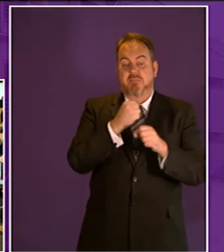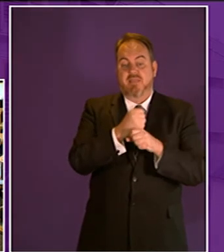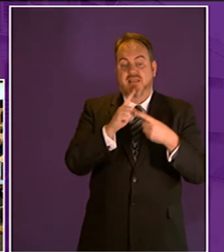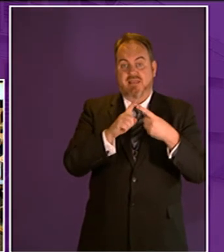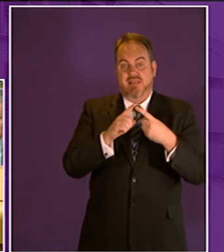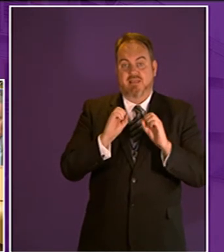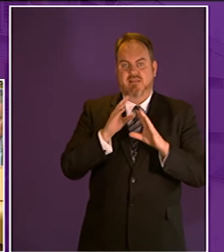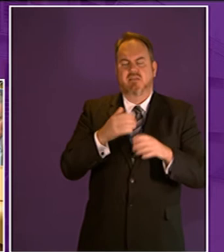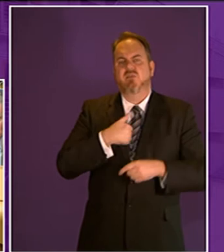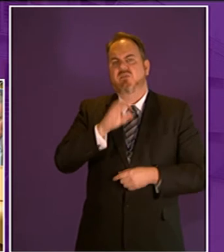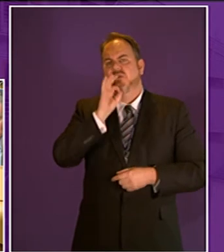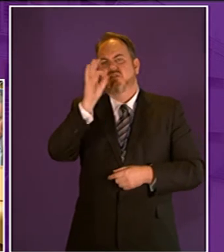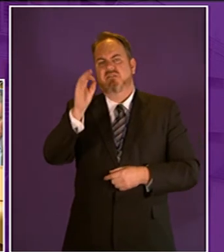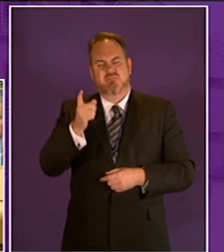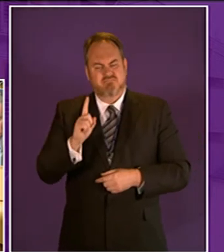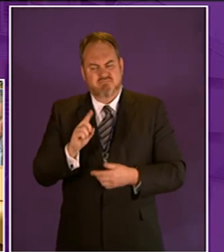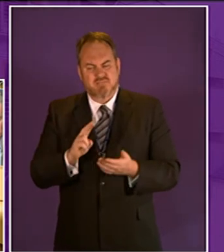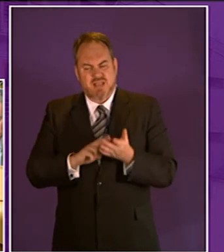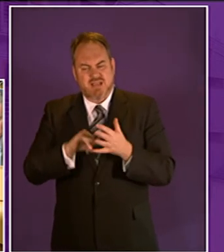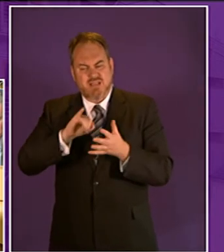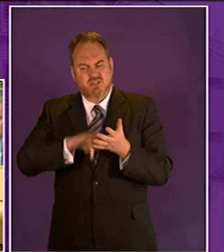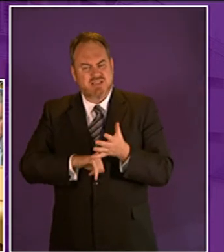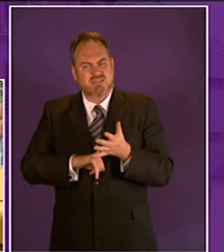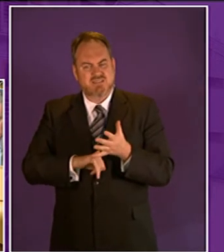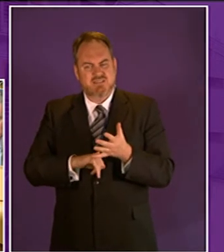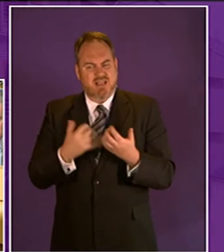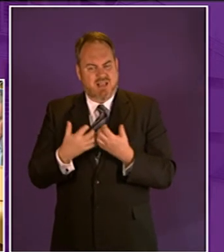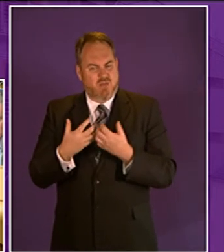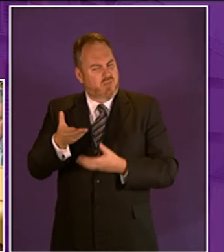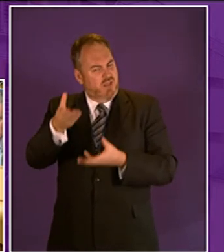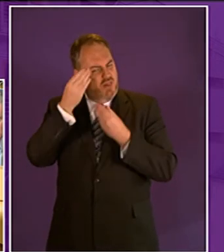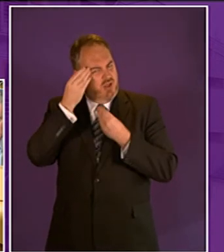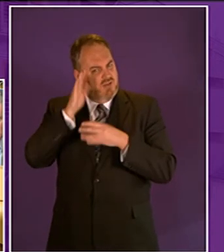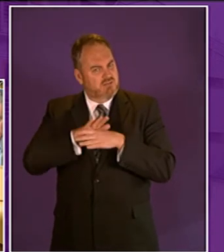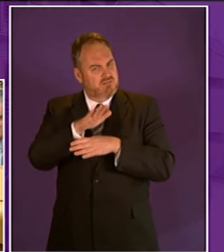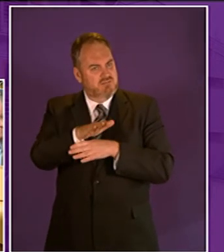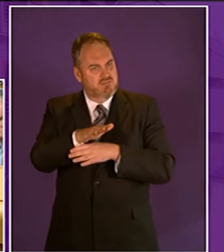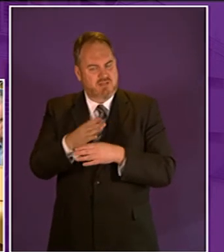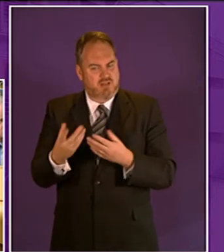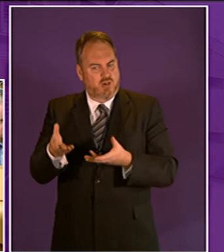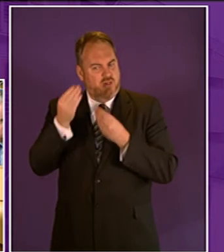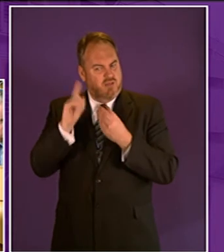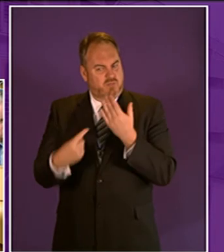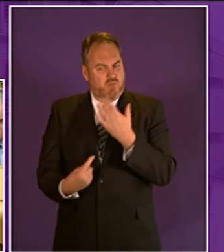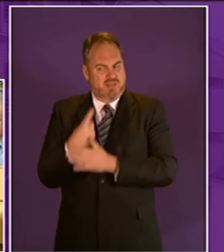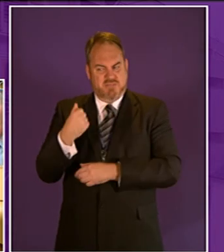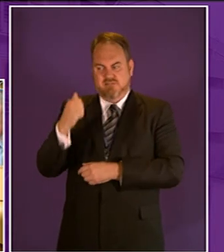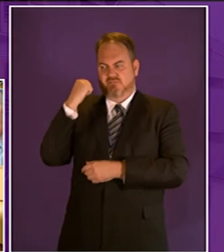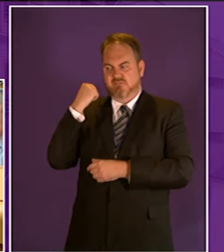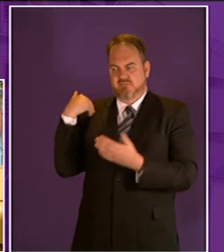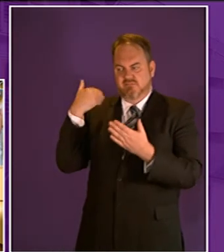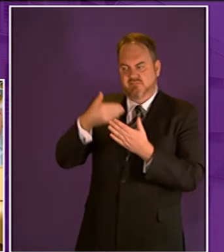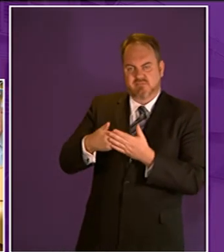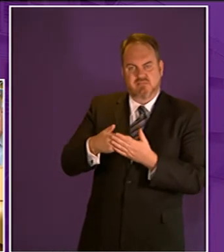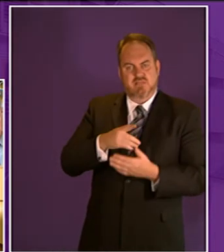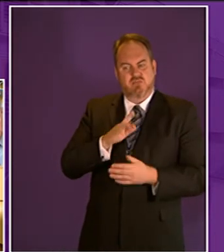statement, and can I ask what steps NHS Scotland is taking to learn lessons from this attack and to minimise the impact of any disruption